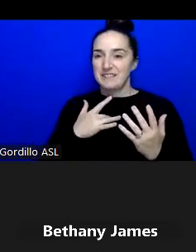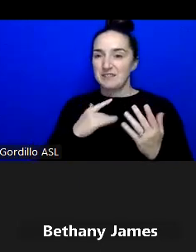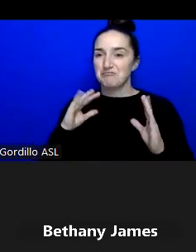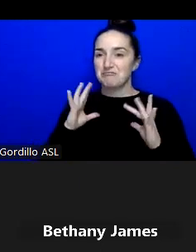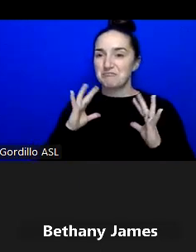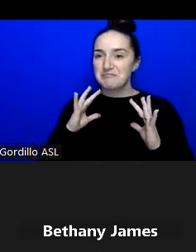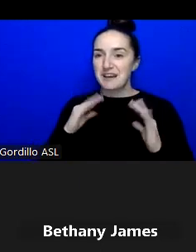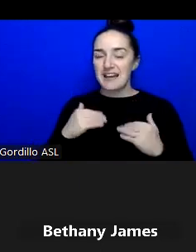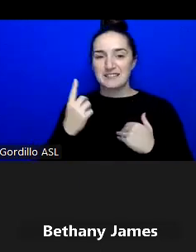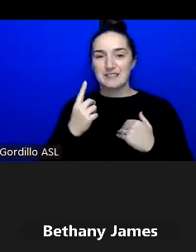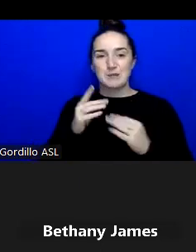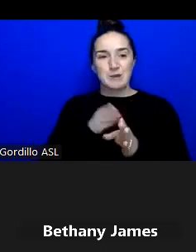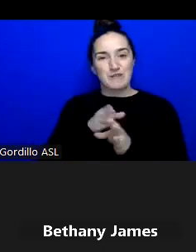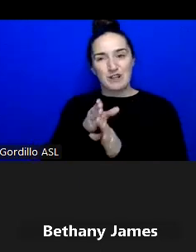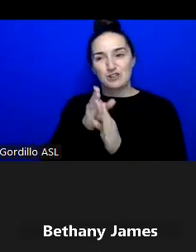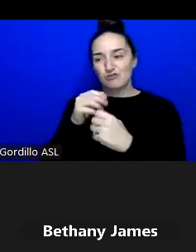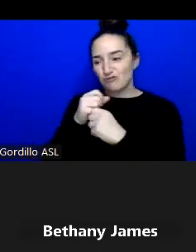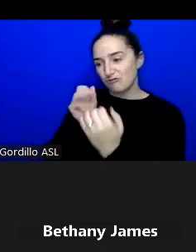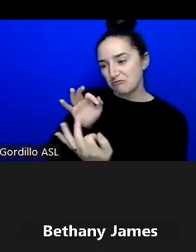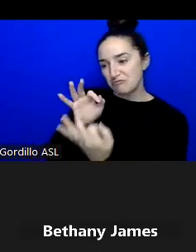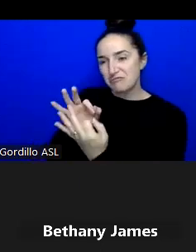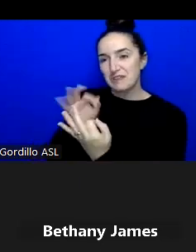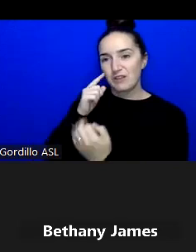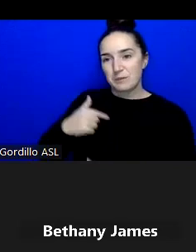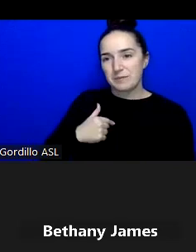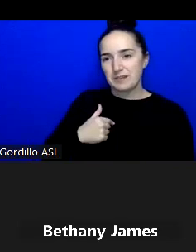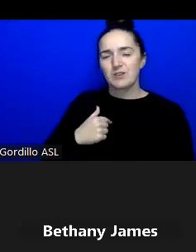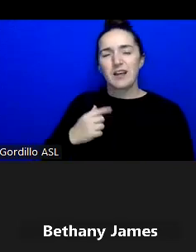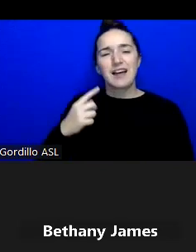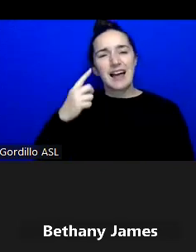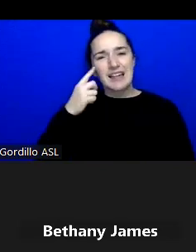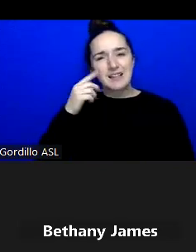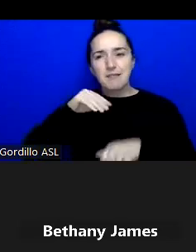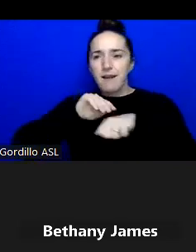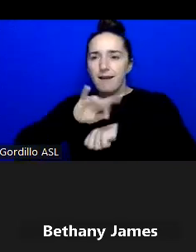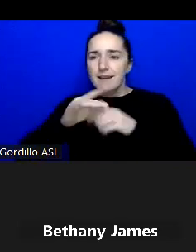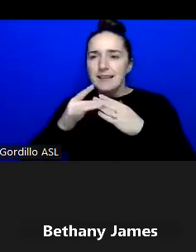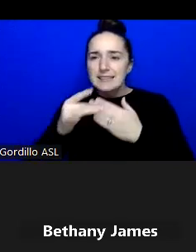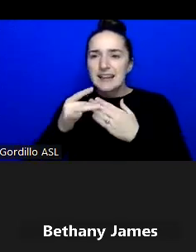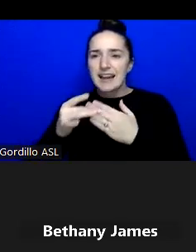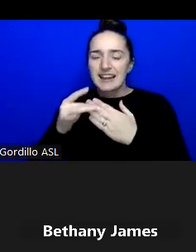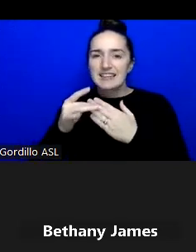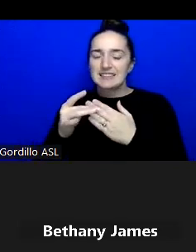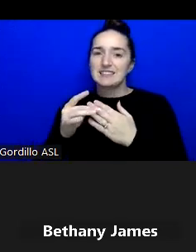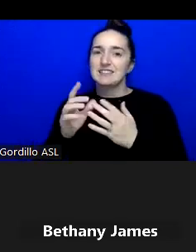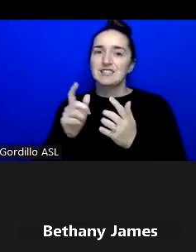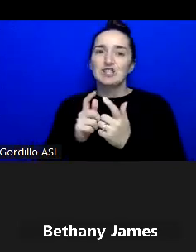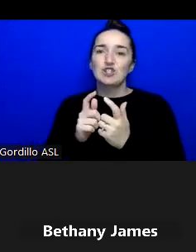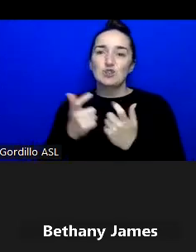fit. So that guidance, I think, is a huge, huge thing that people are overlooking. Not having somebody that has that